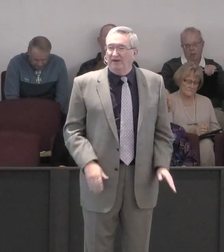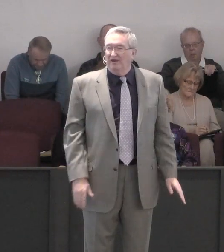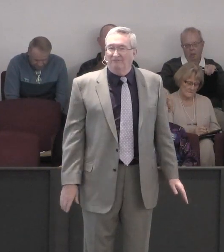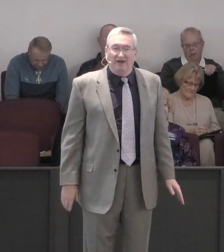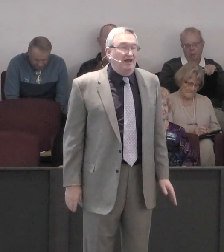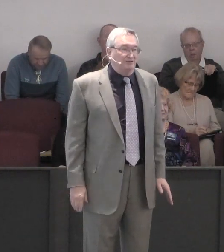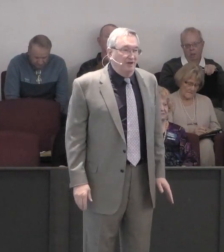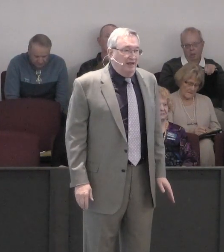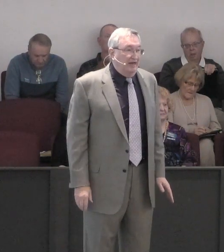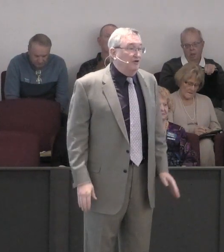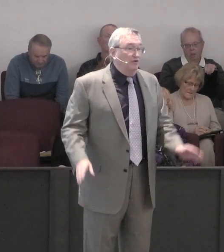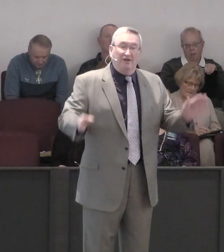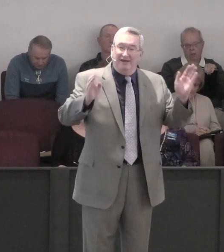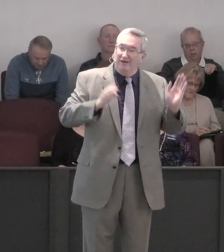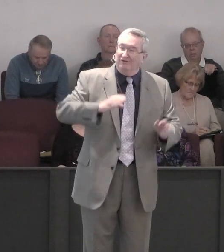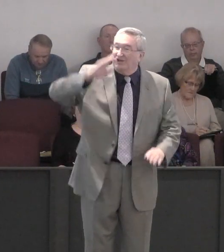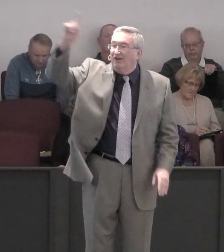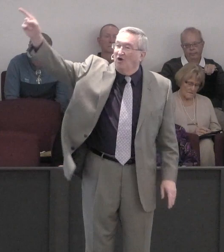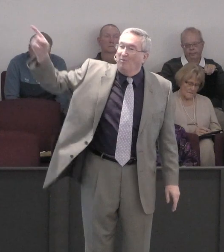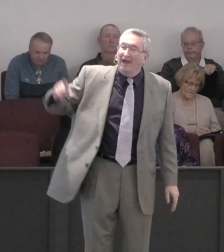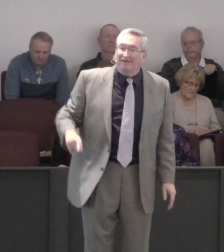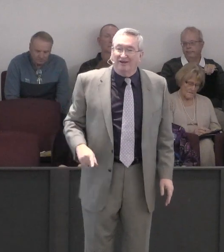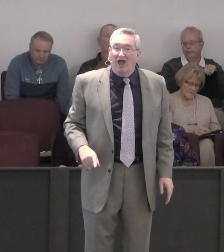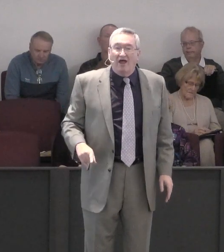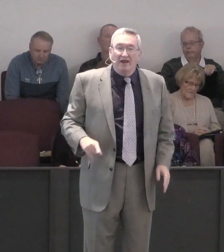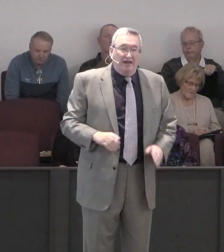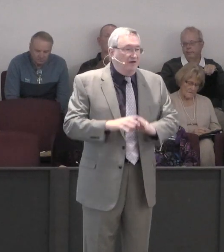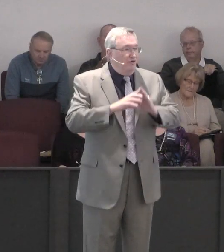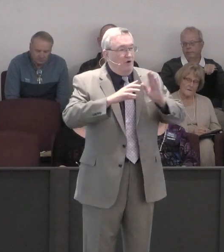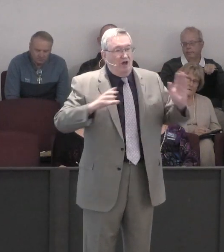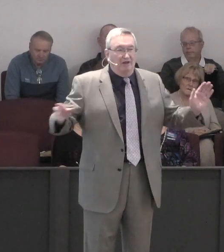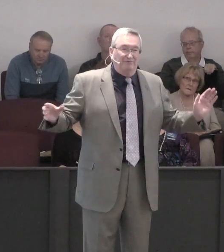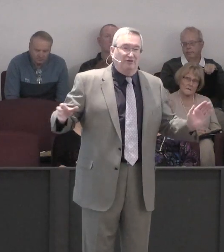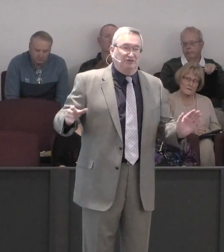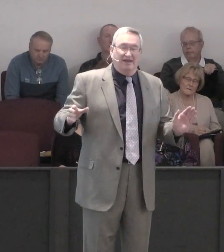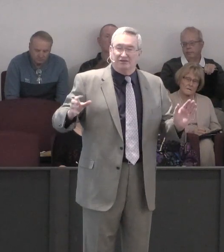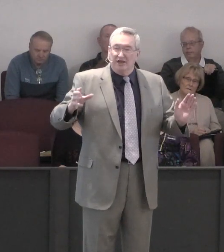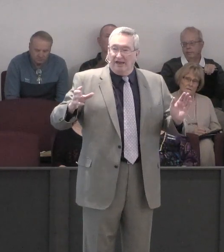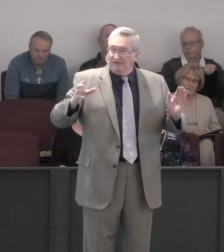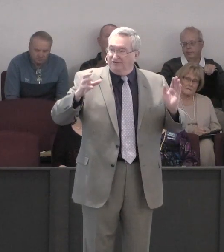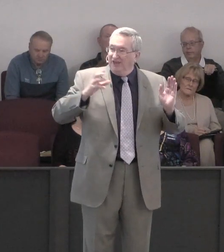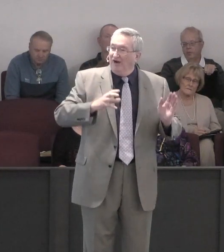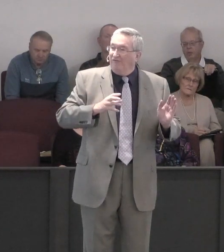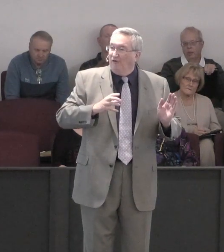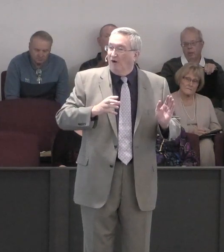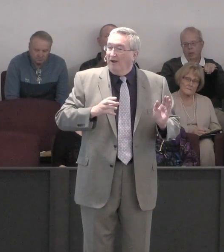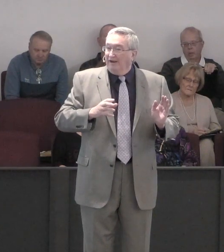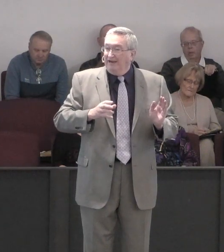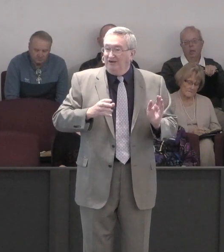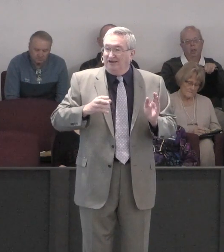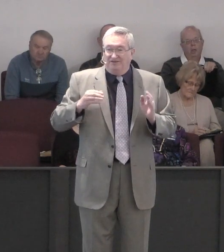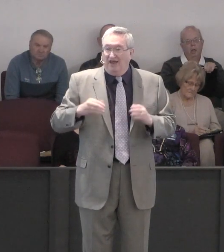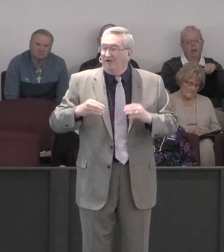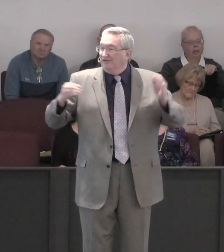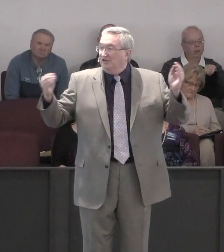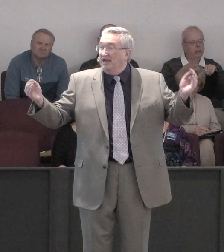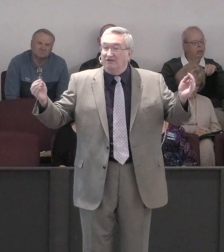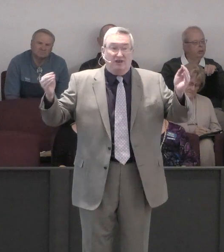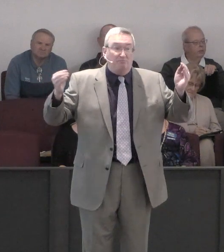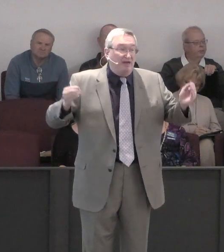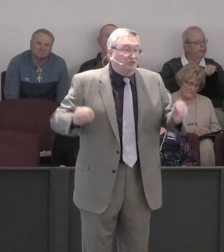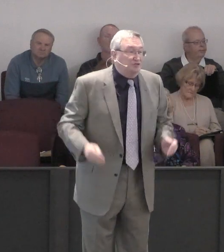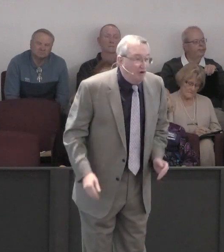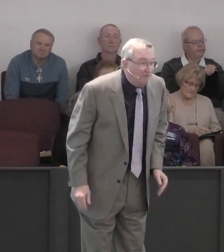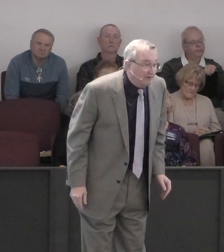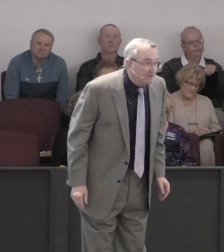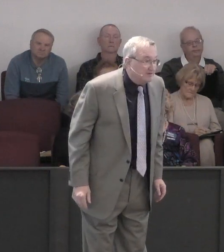who had become flesh. He knew that he was going to go back to God. He knew all of those things. And therefore, he could get down on his knees